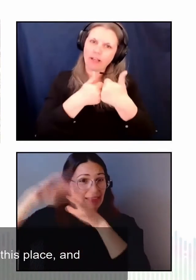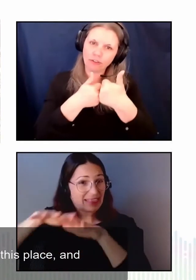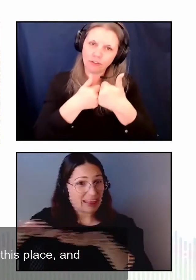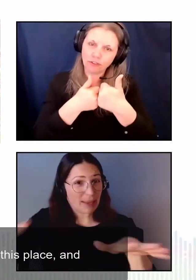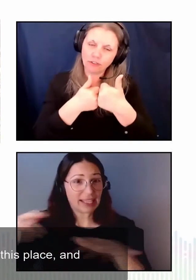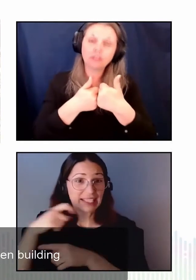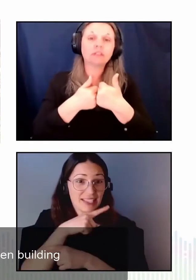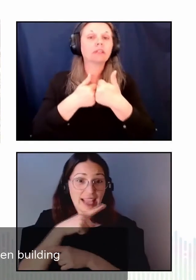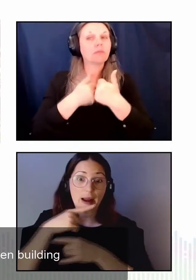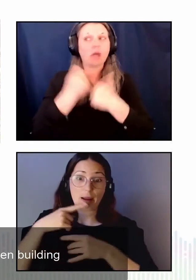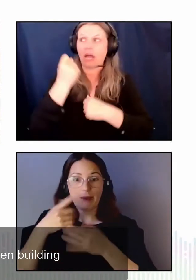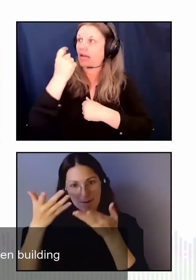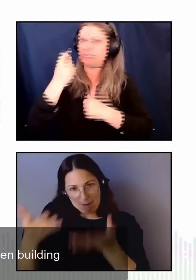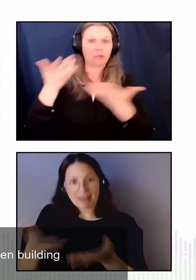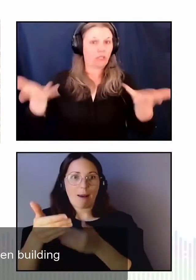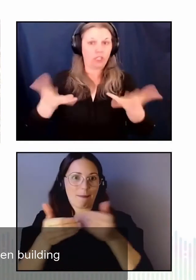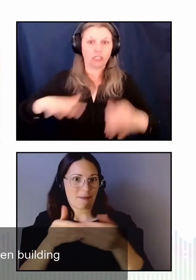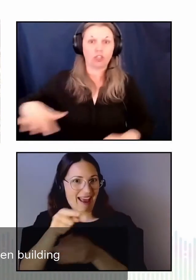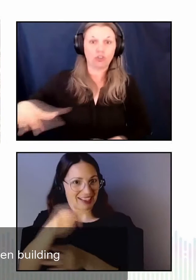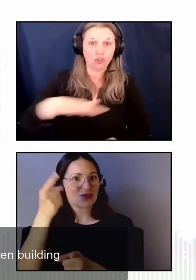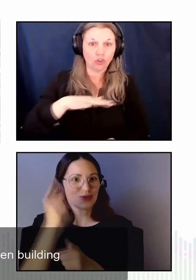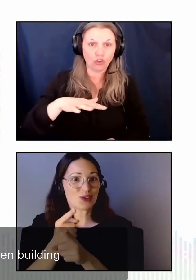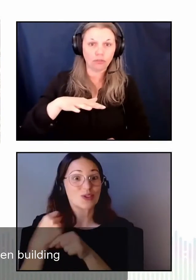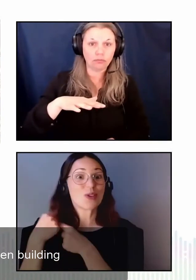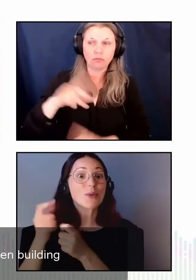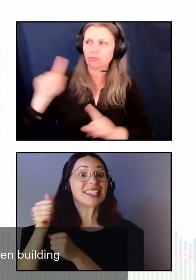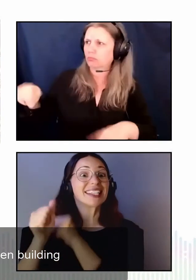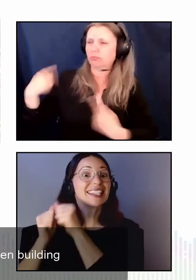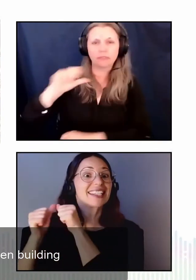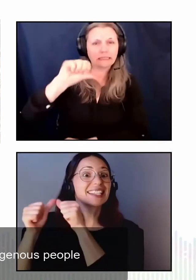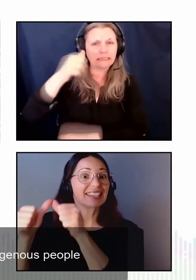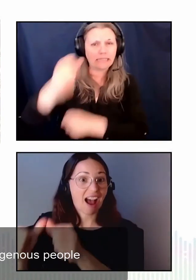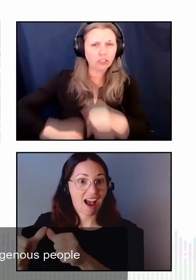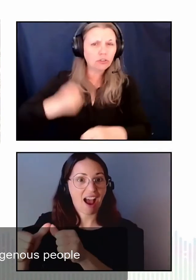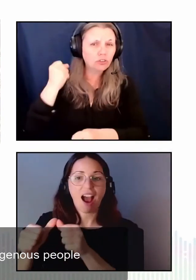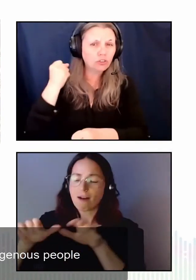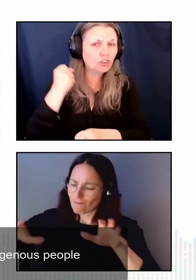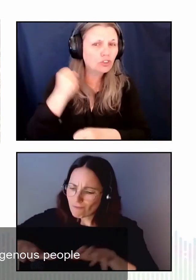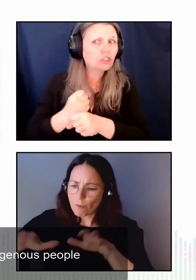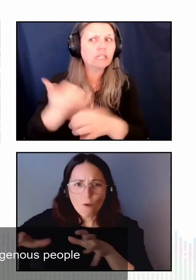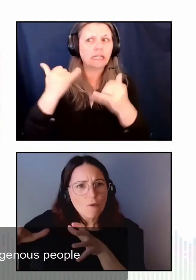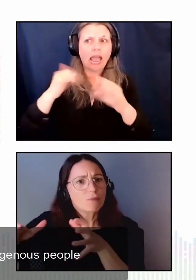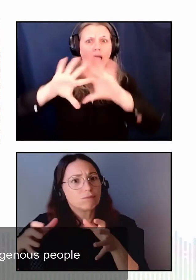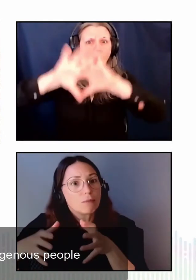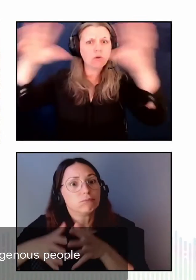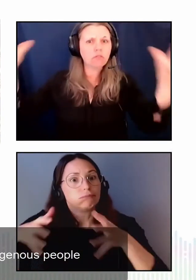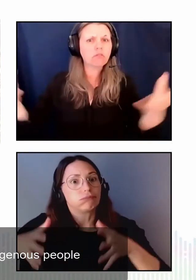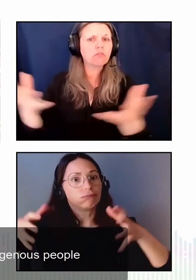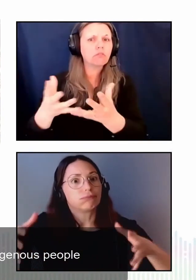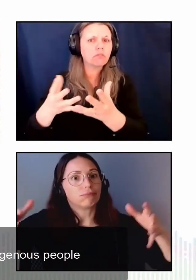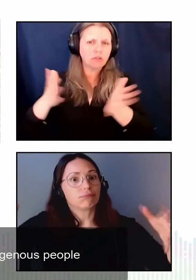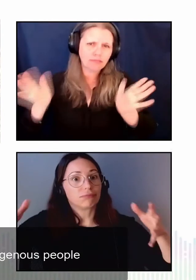place. And over the last decade, momentum has been building internationally regarding the